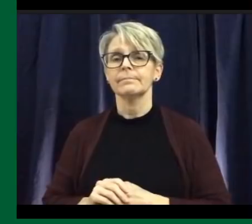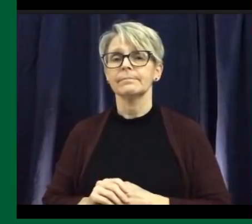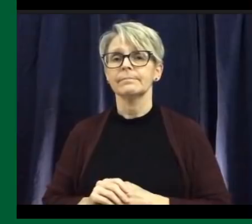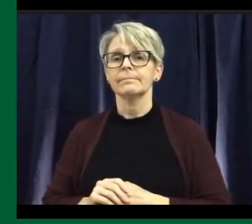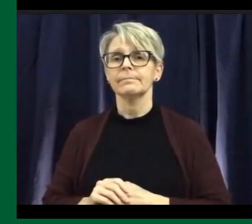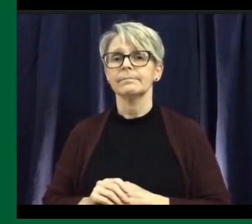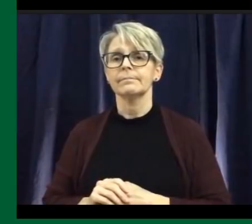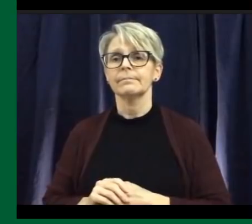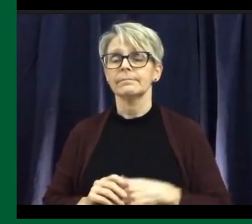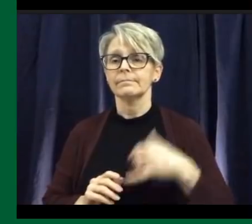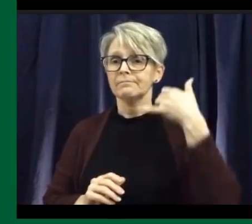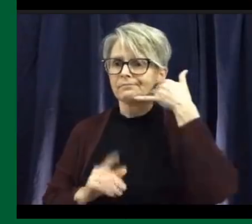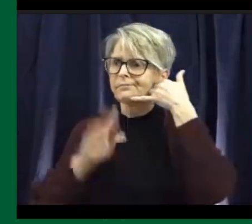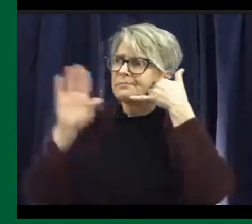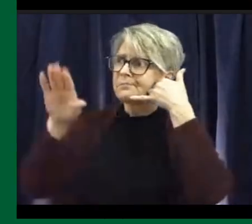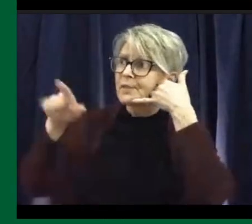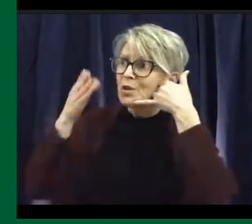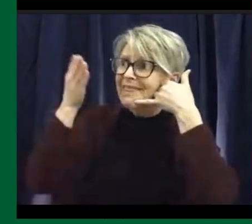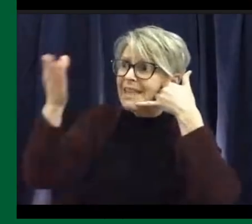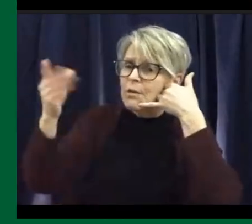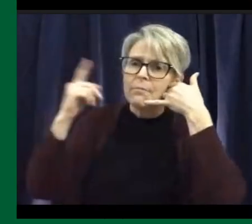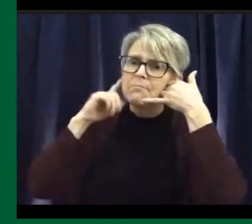Gabriella, are you there?